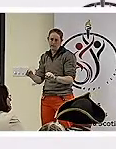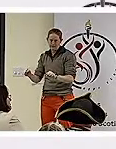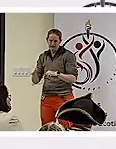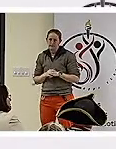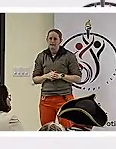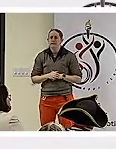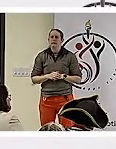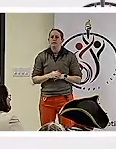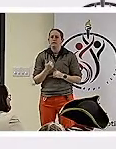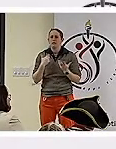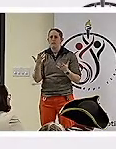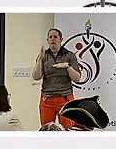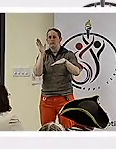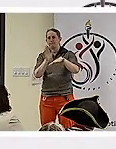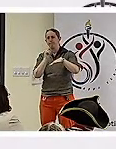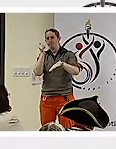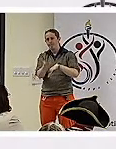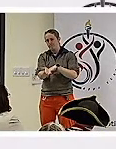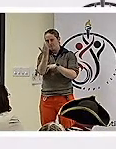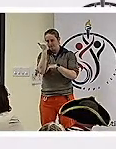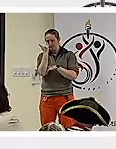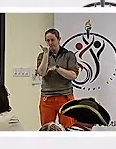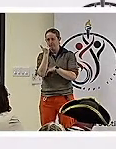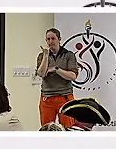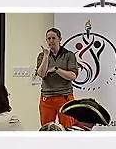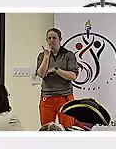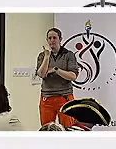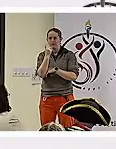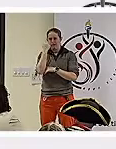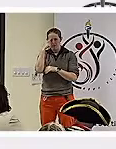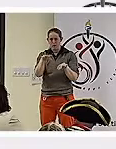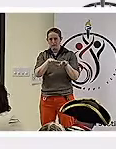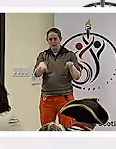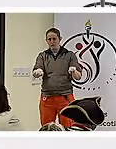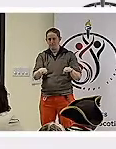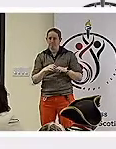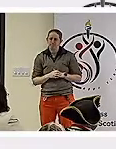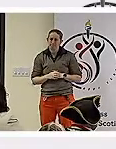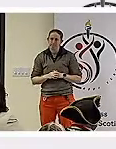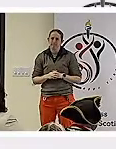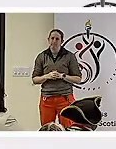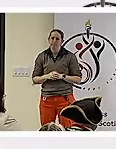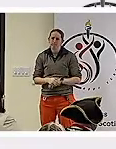to invite Peyton to come up to receive your scholarship.